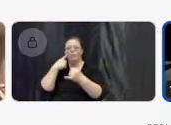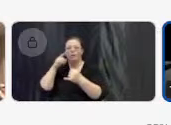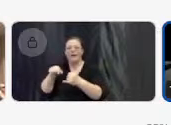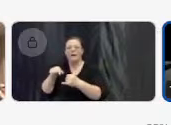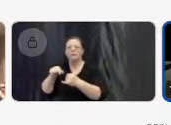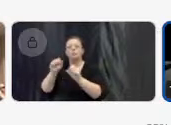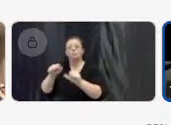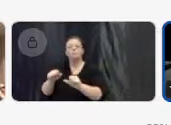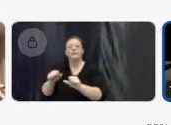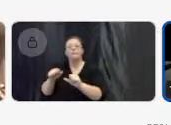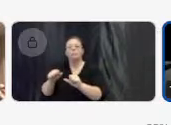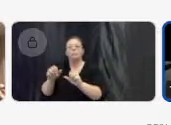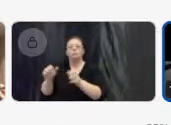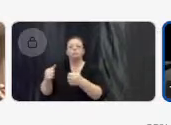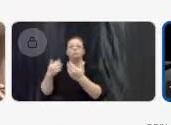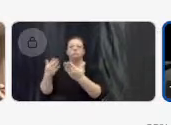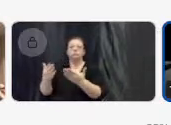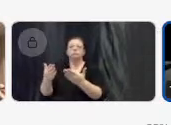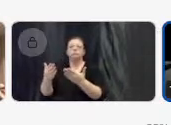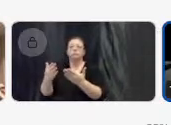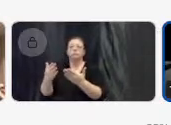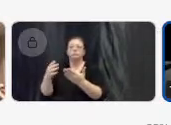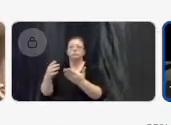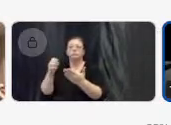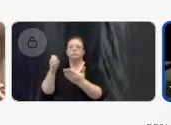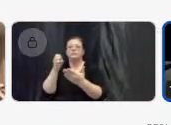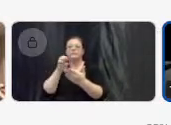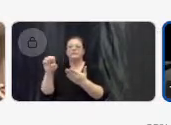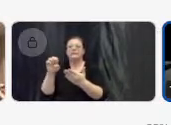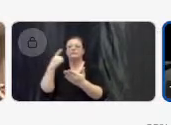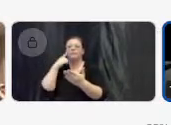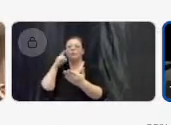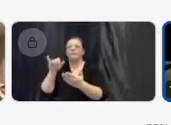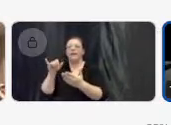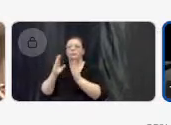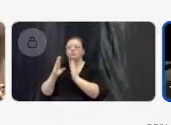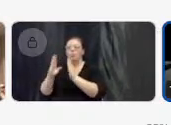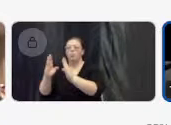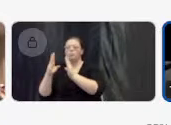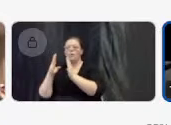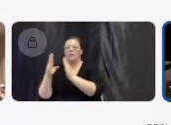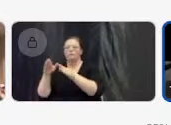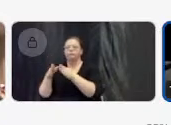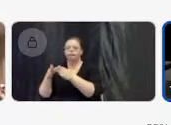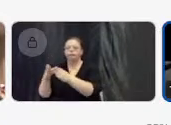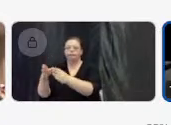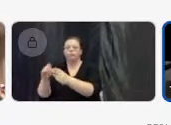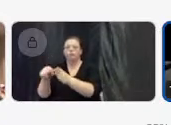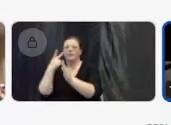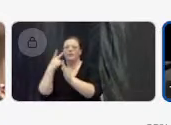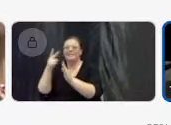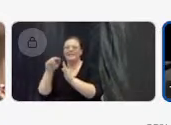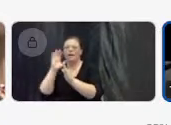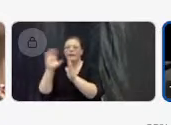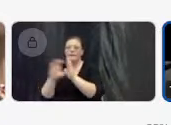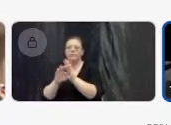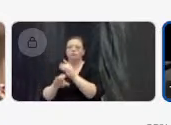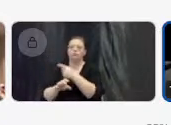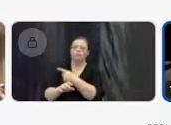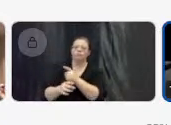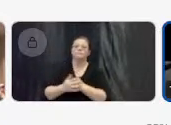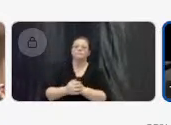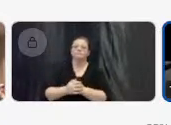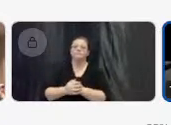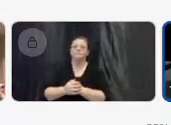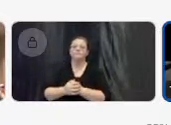to accommodate a future east-west minor arterial roadway as shown on the city's master street plan.